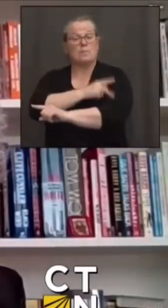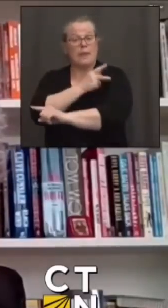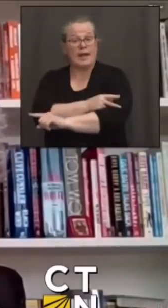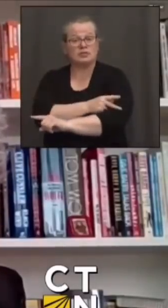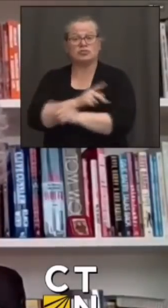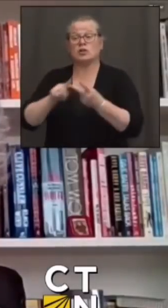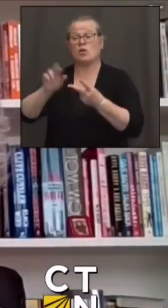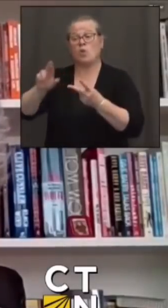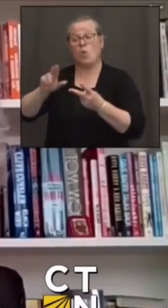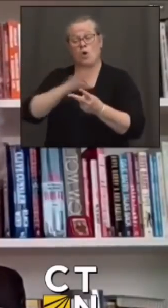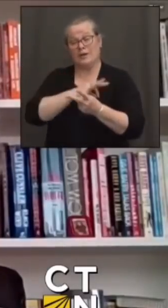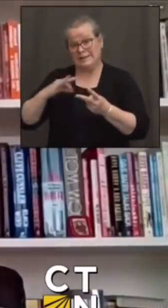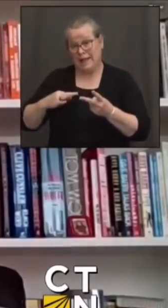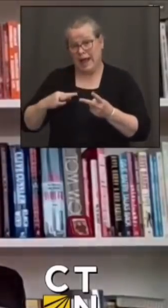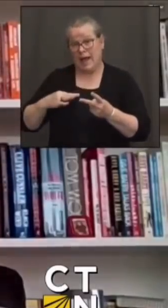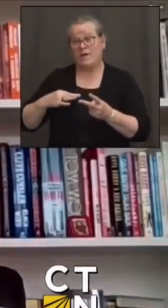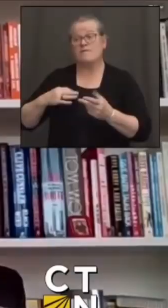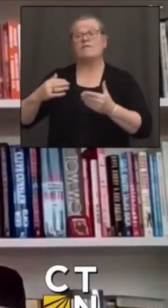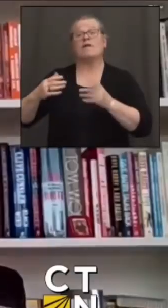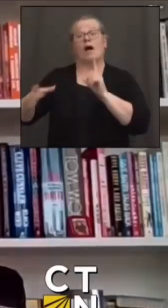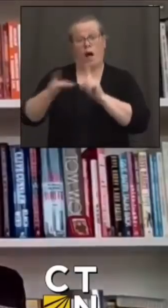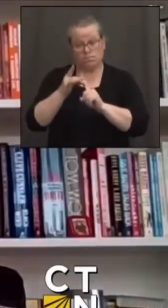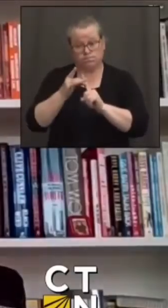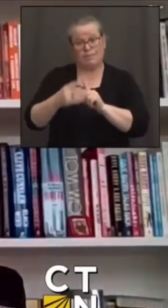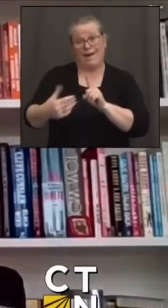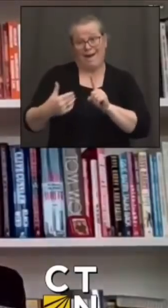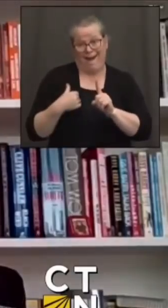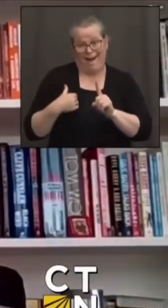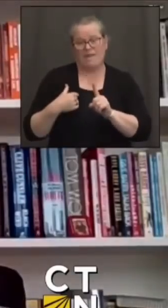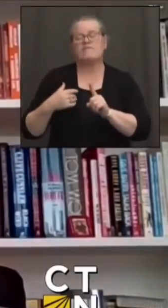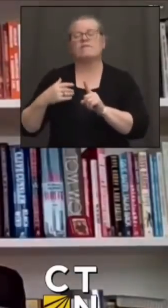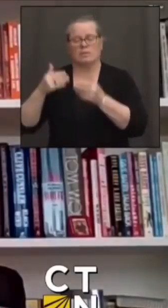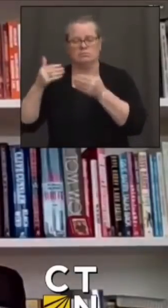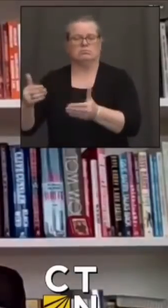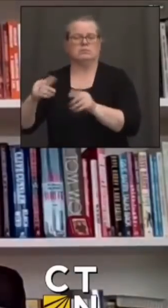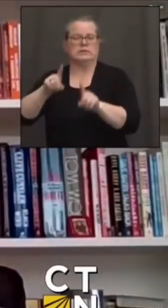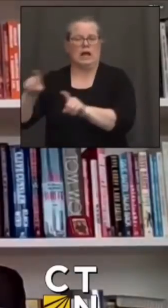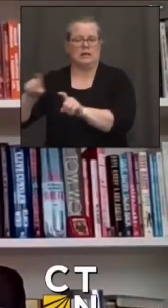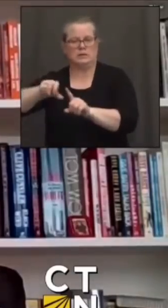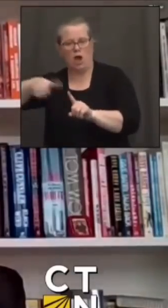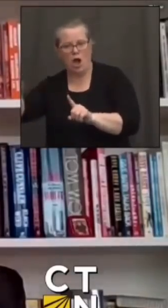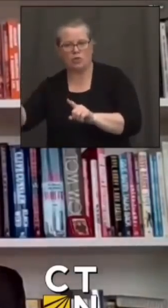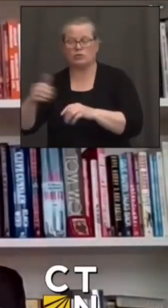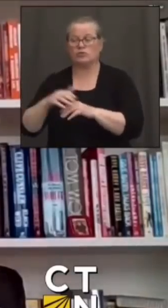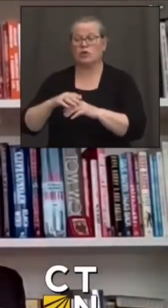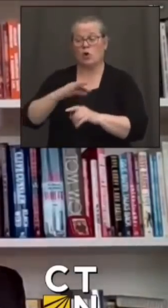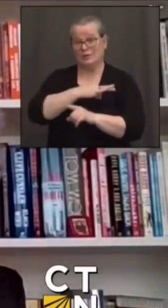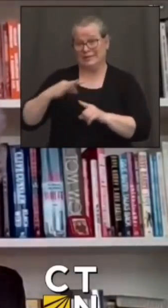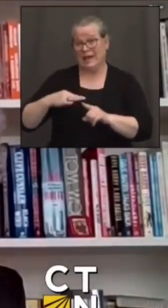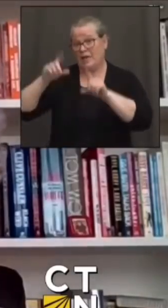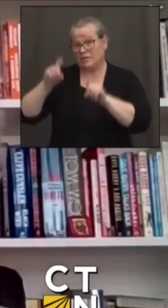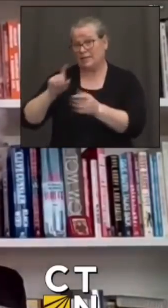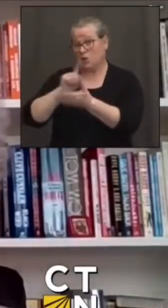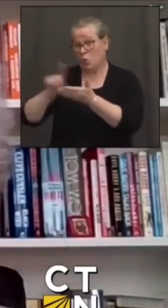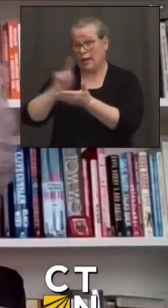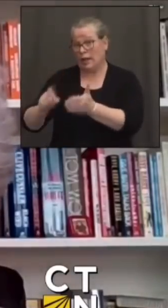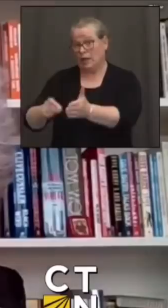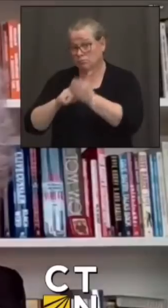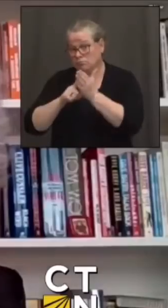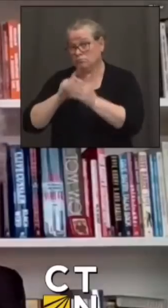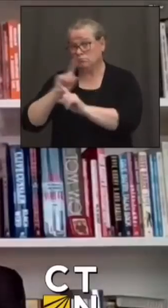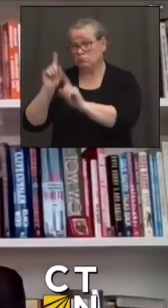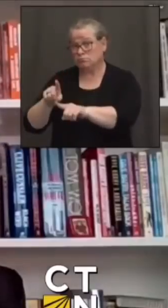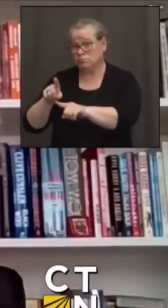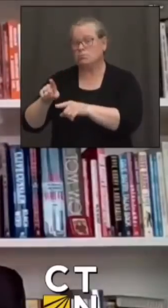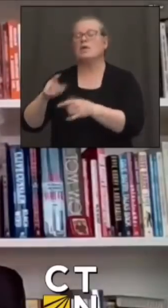tests positive. So we're going from mandatory weekly staff testing down to monthly testing only